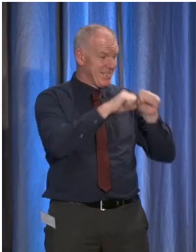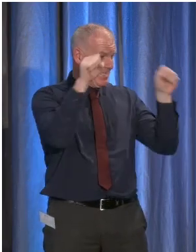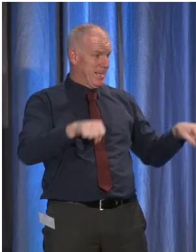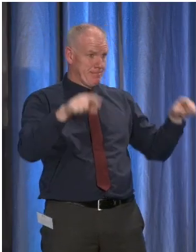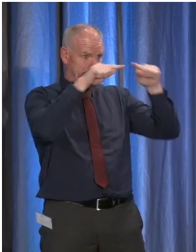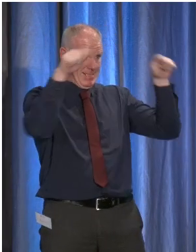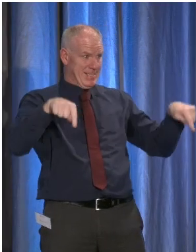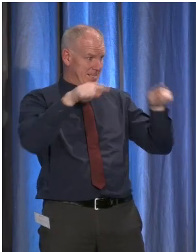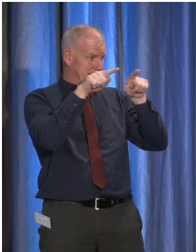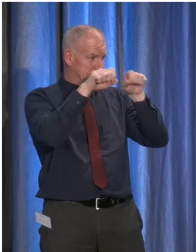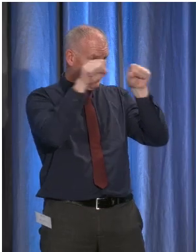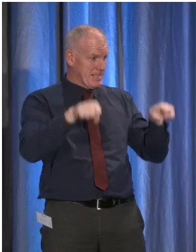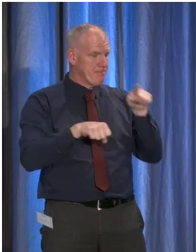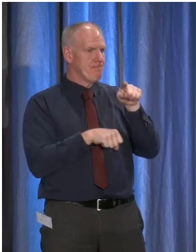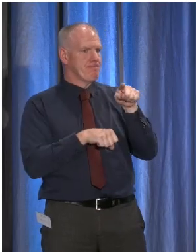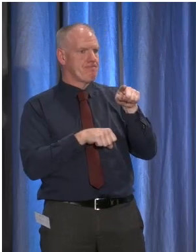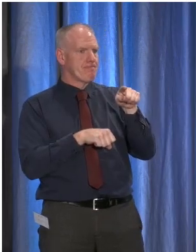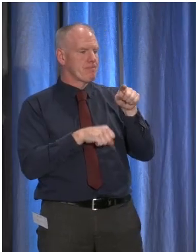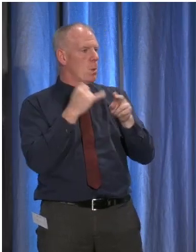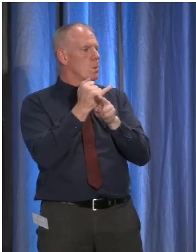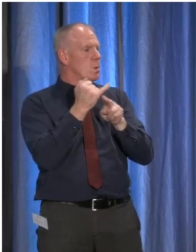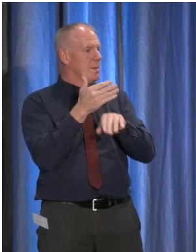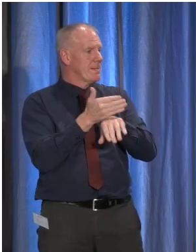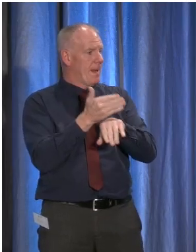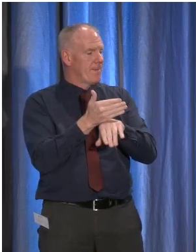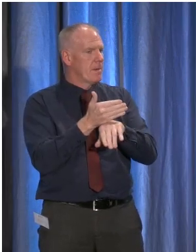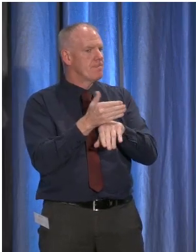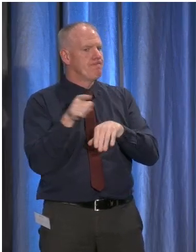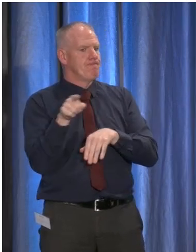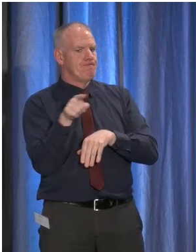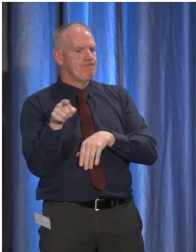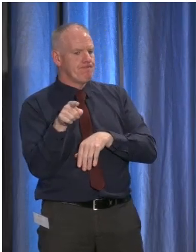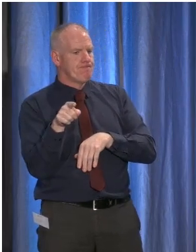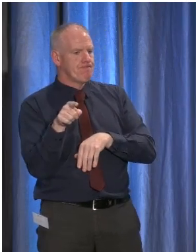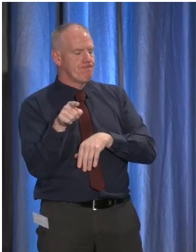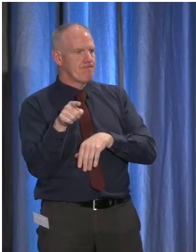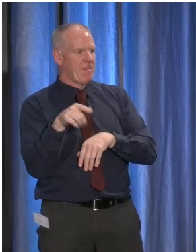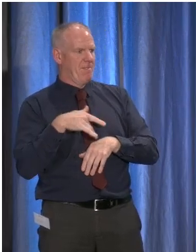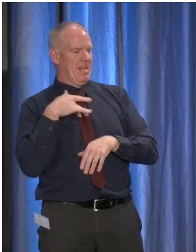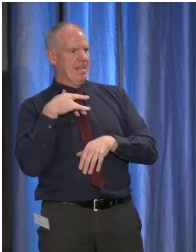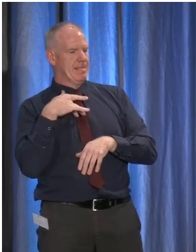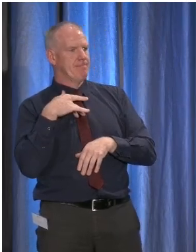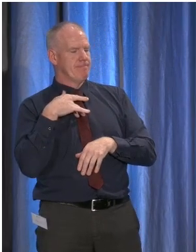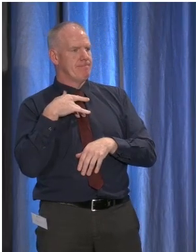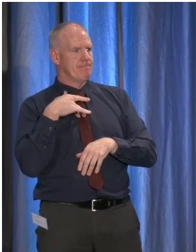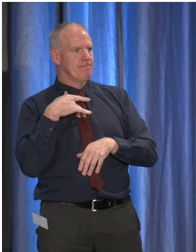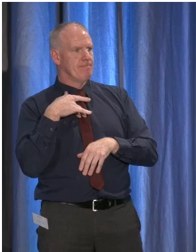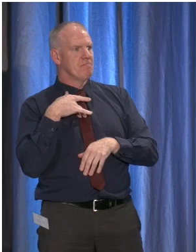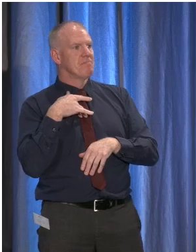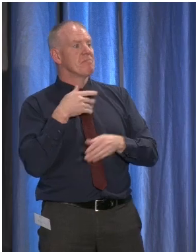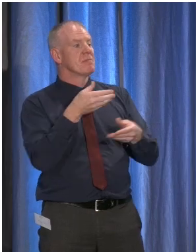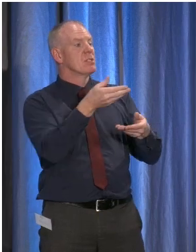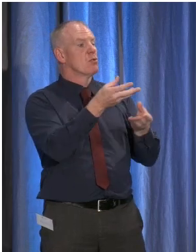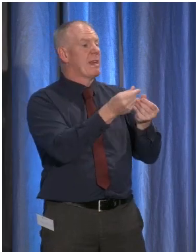Schematically, we think that school staff may be associating the getting of